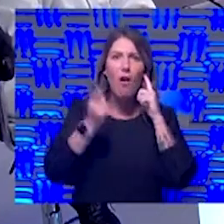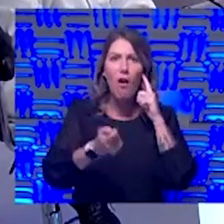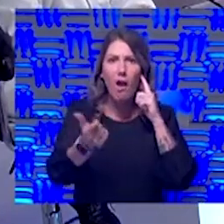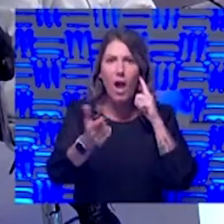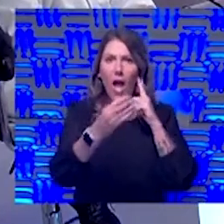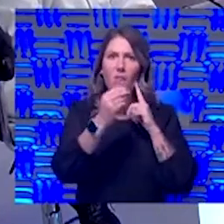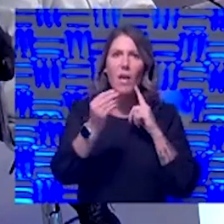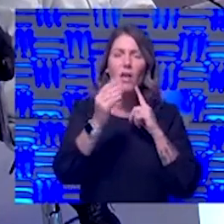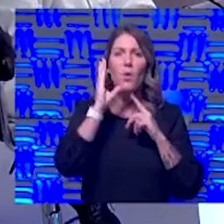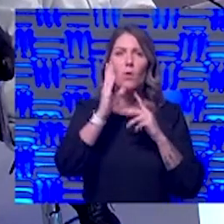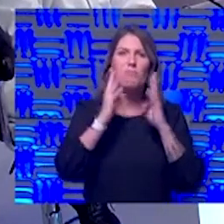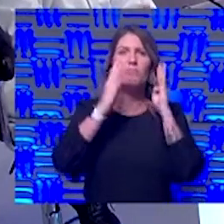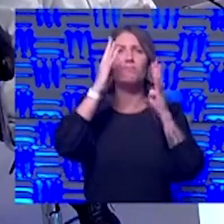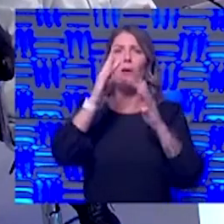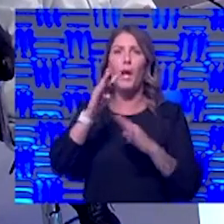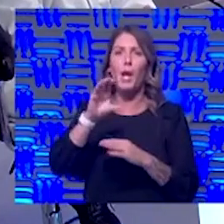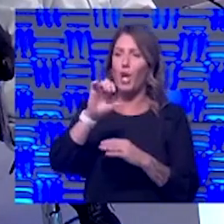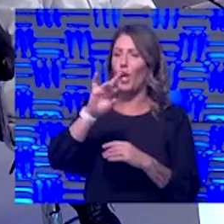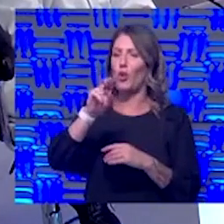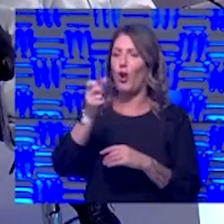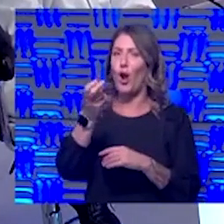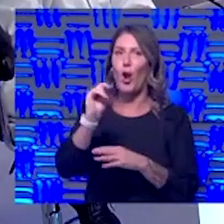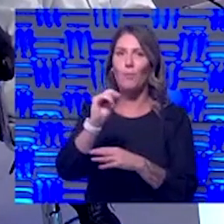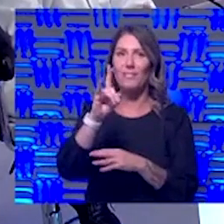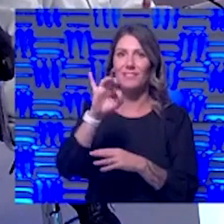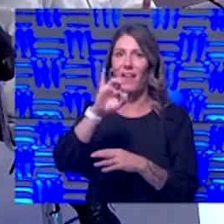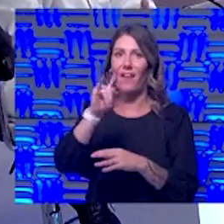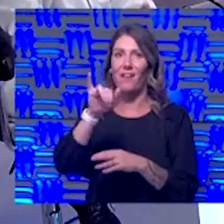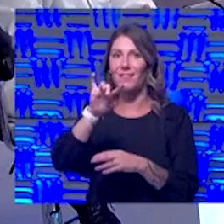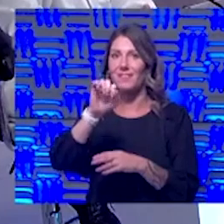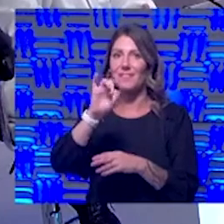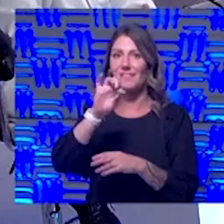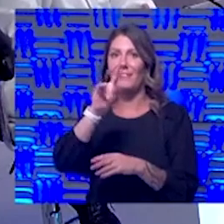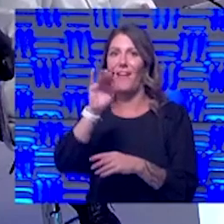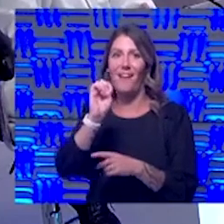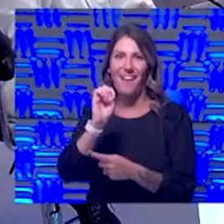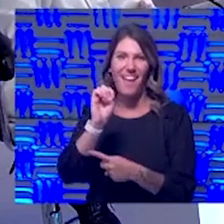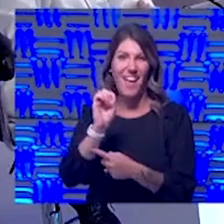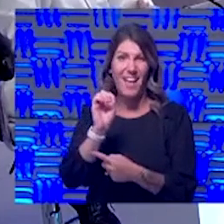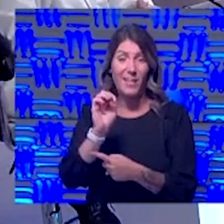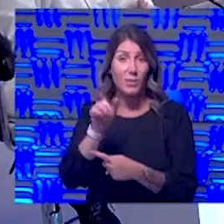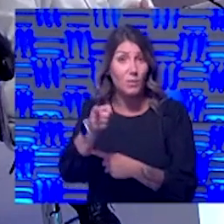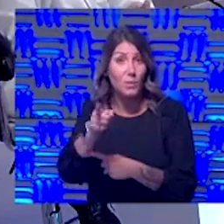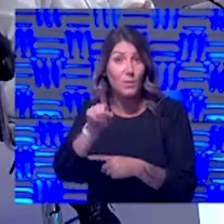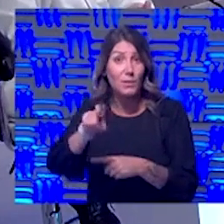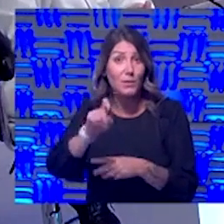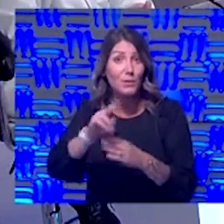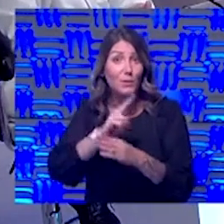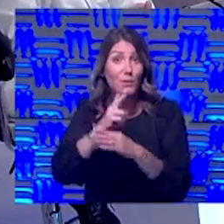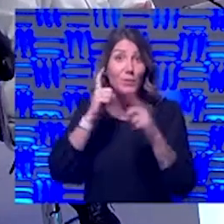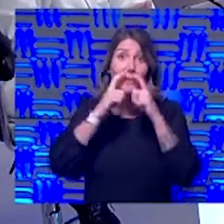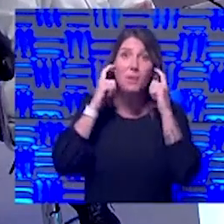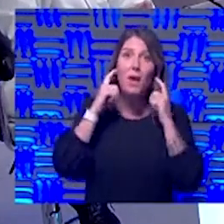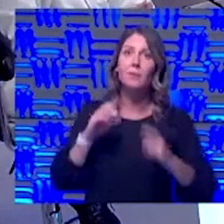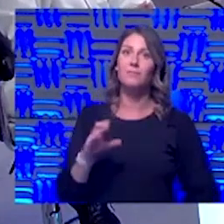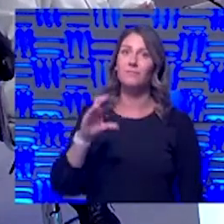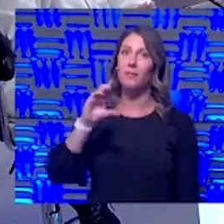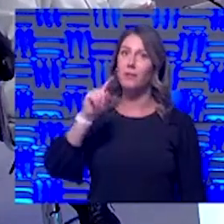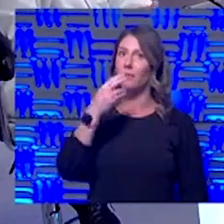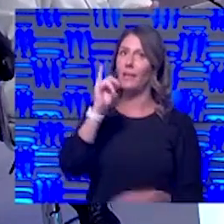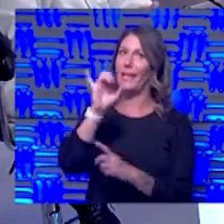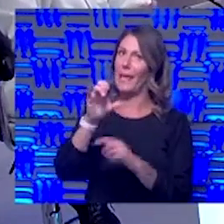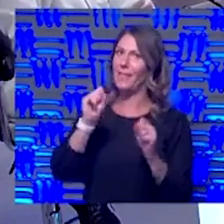Kathy's frustrated, and she wants to know, wear the mask or not wear the mask? And are those other two things true? Kathy has a right to be